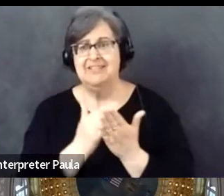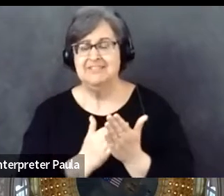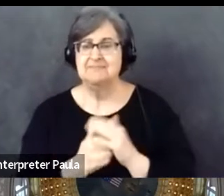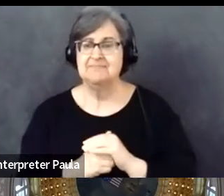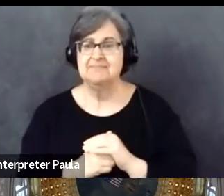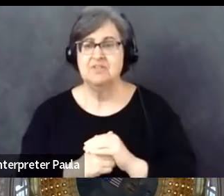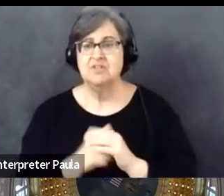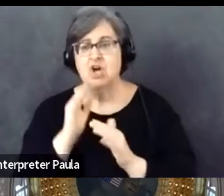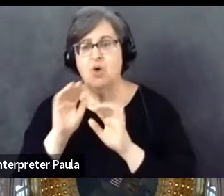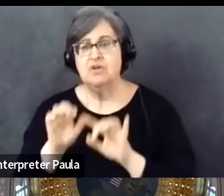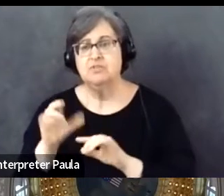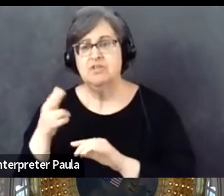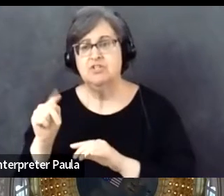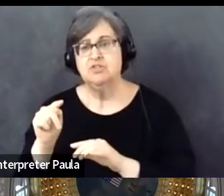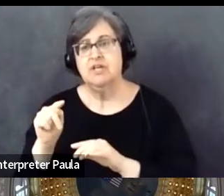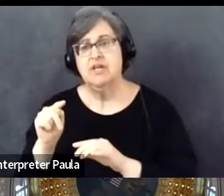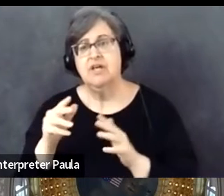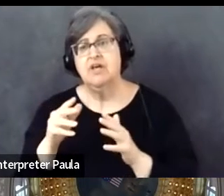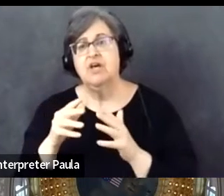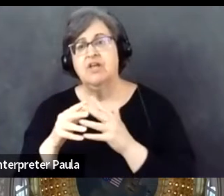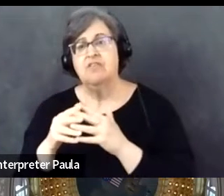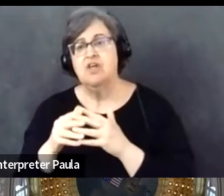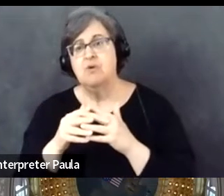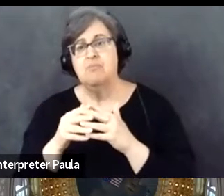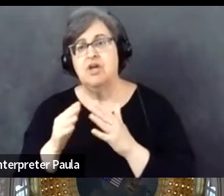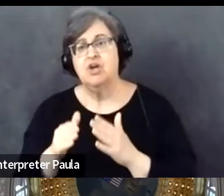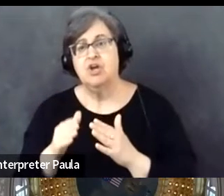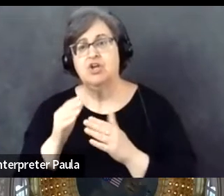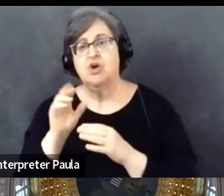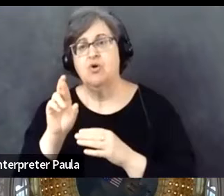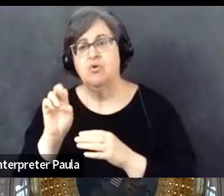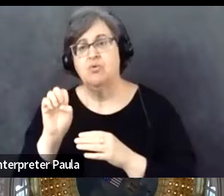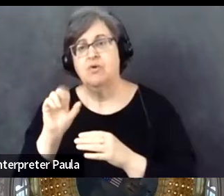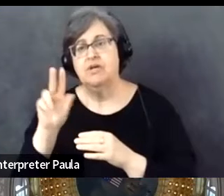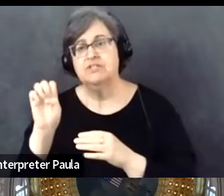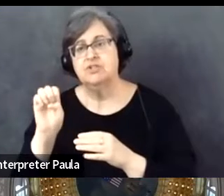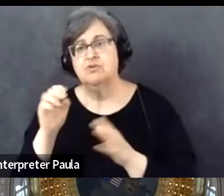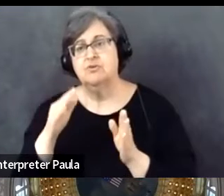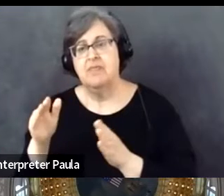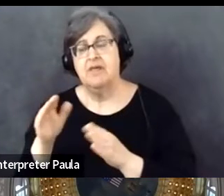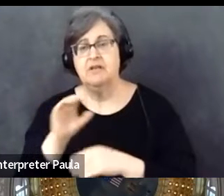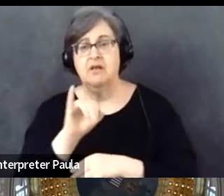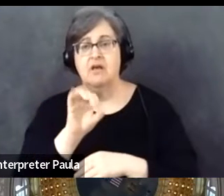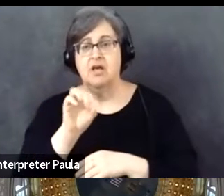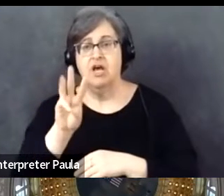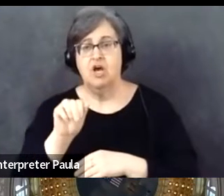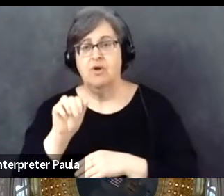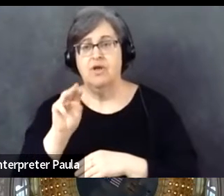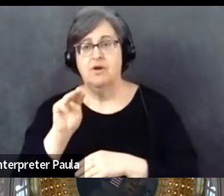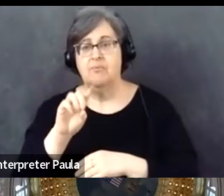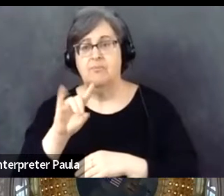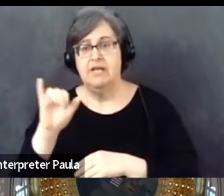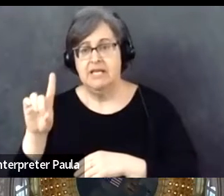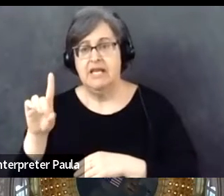can put in the chat the American Rescue Plan for 2021. There's a website Iowa Medicaid has, and we'll just continue to put that